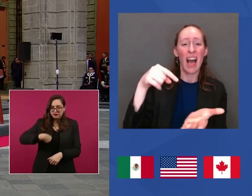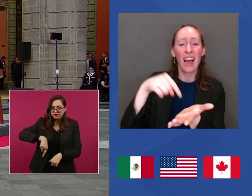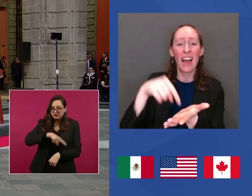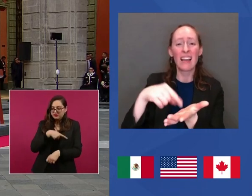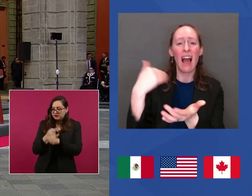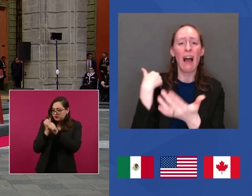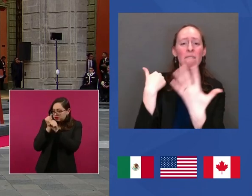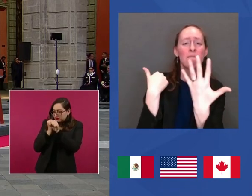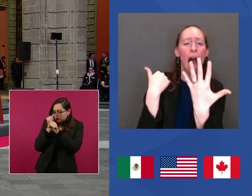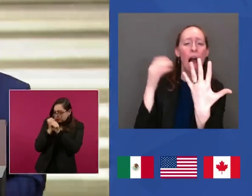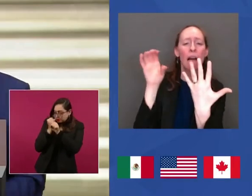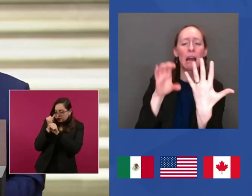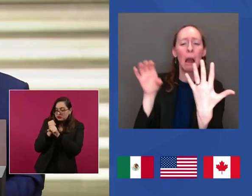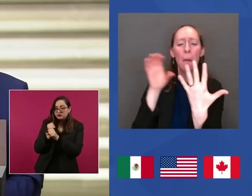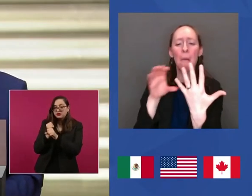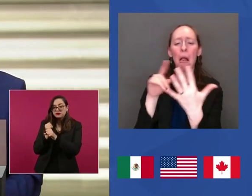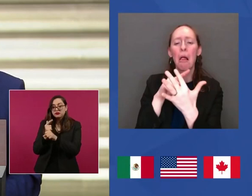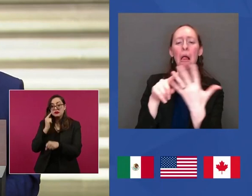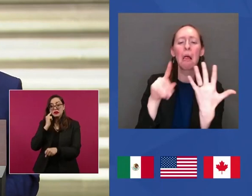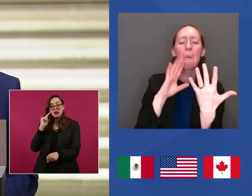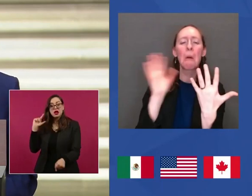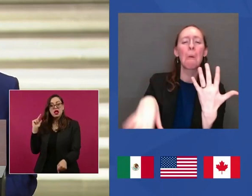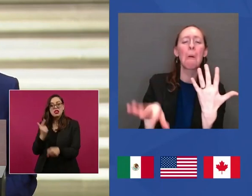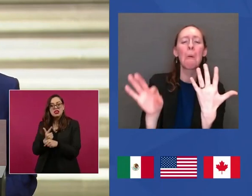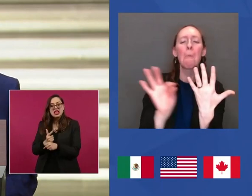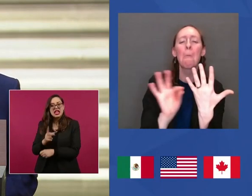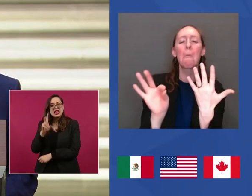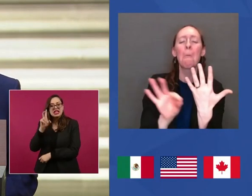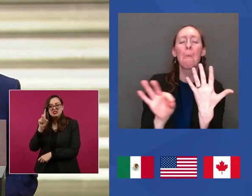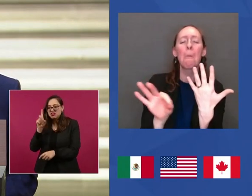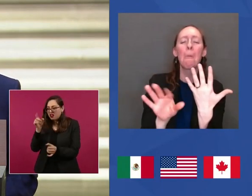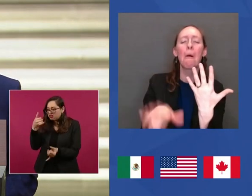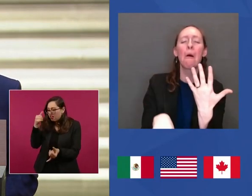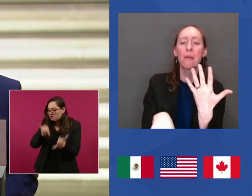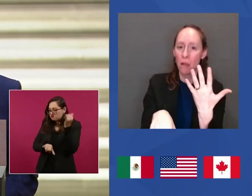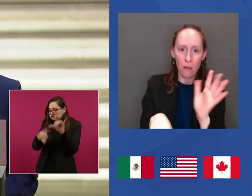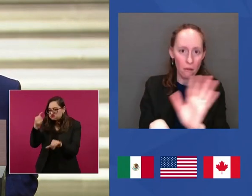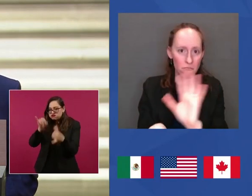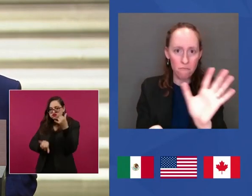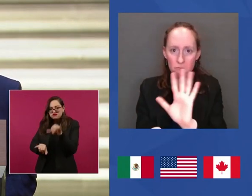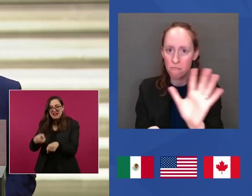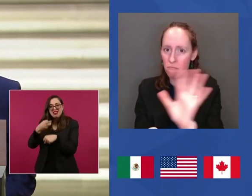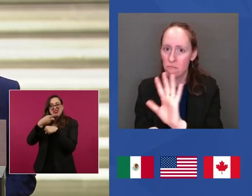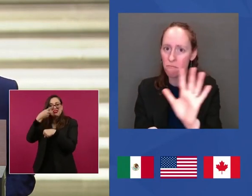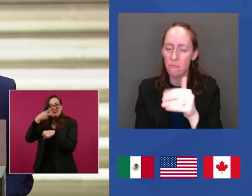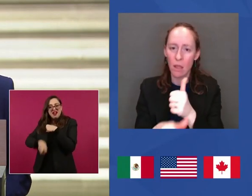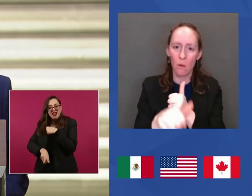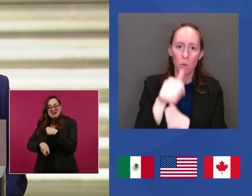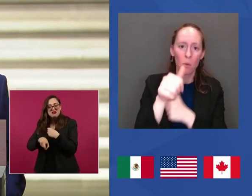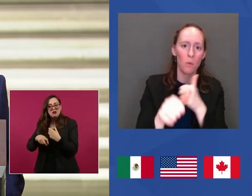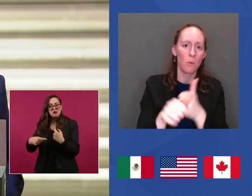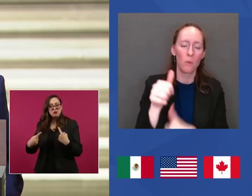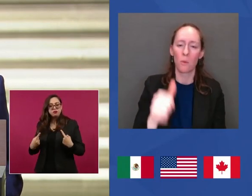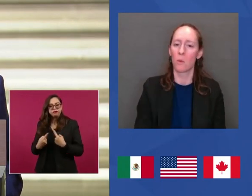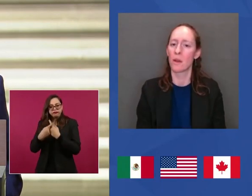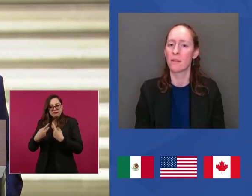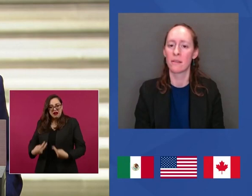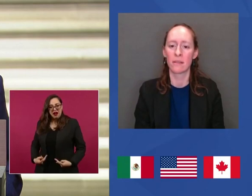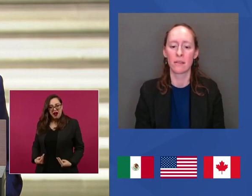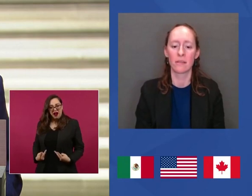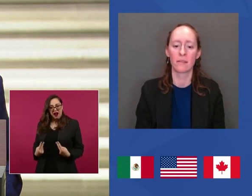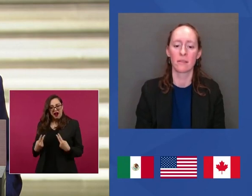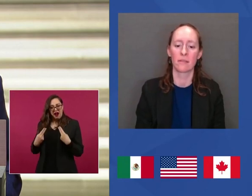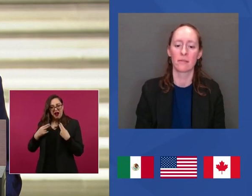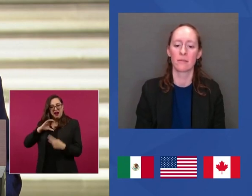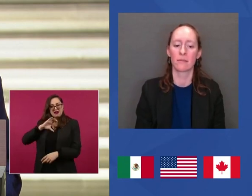We did some research on this. Over 30 substances, harmful and